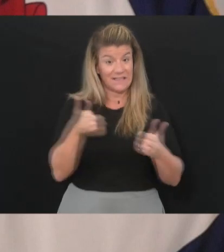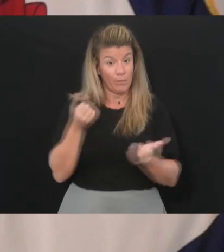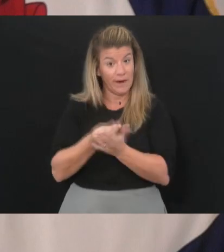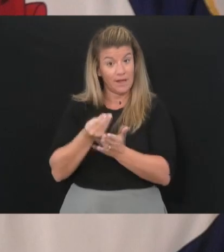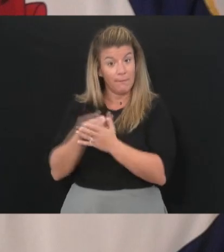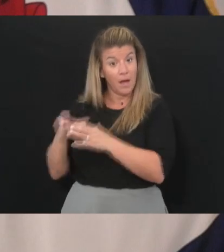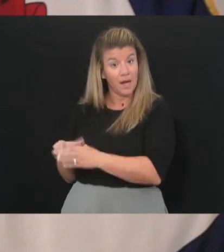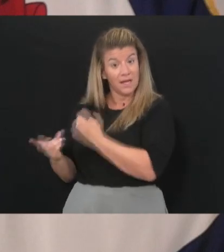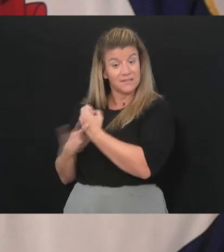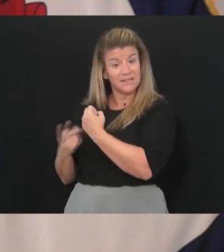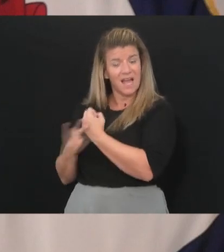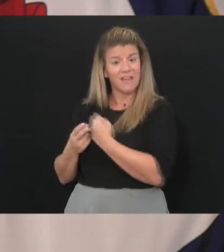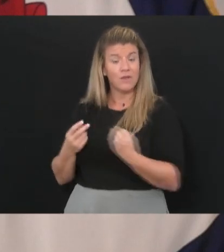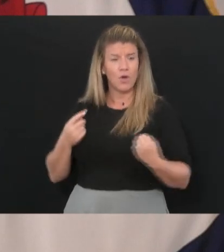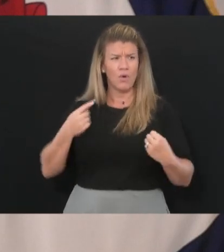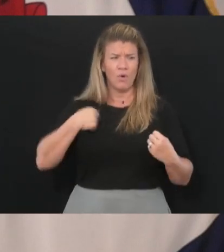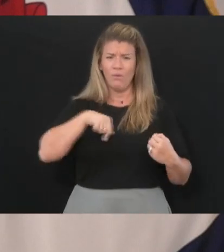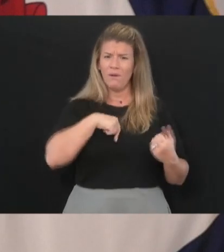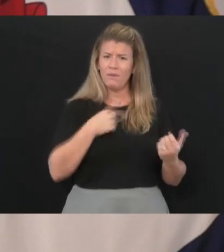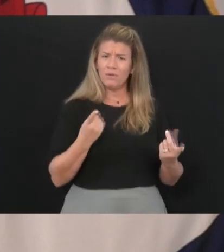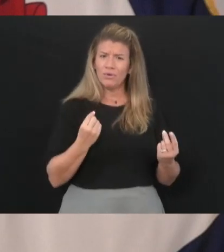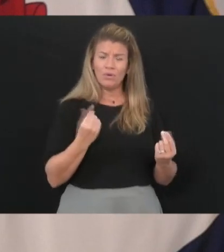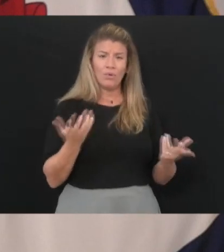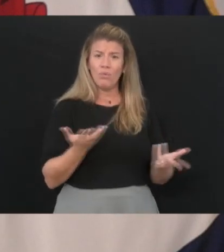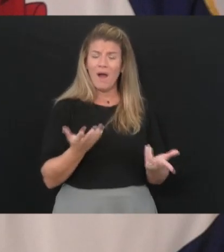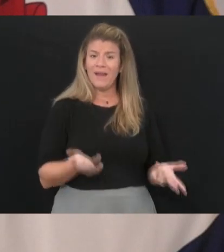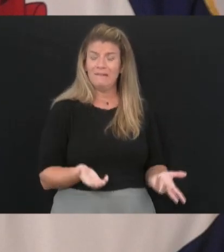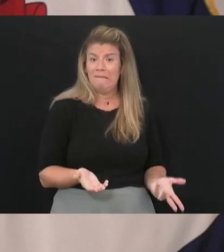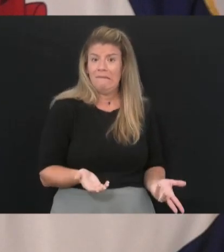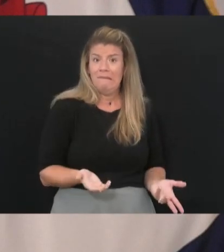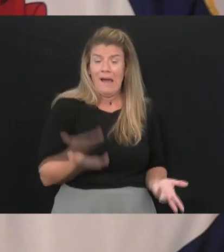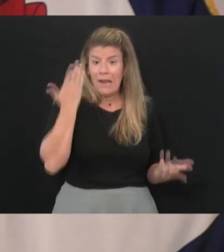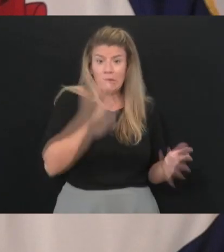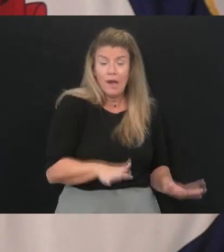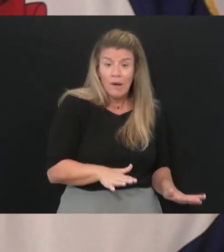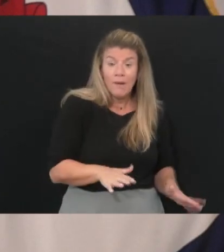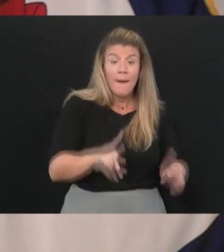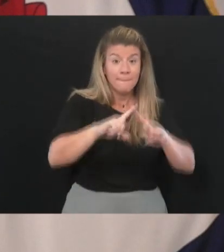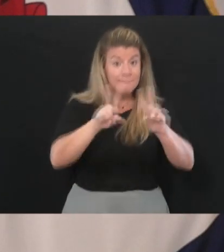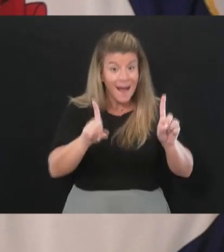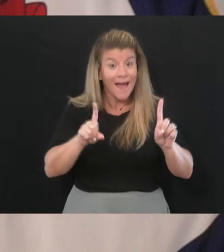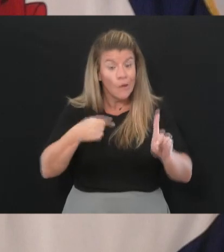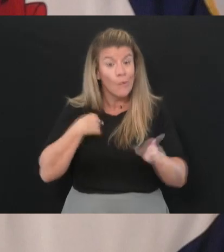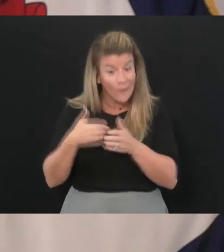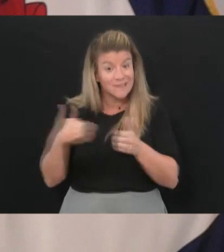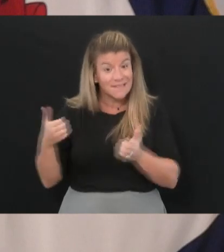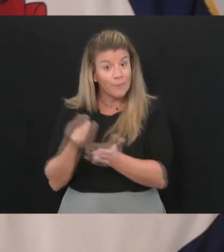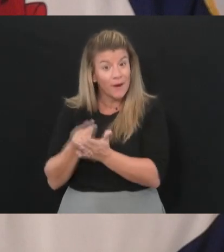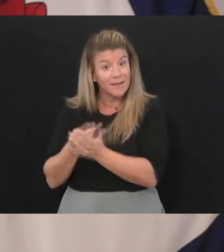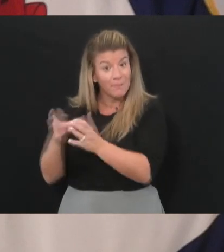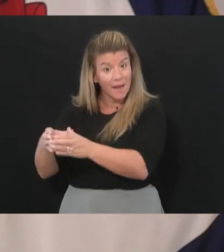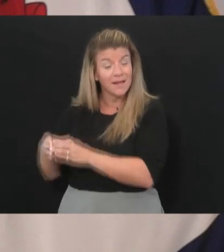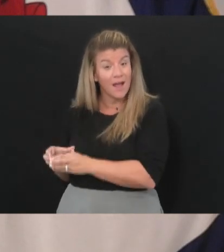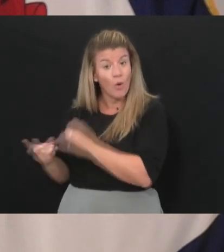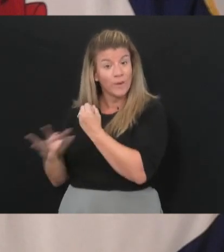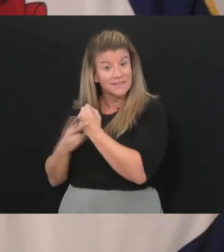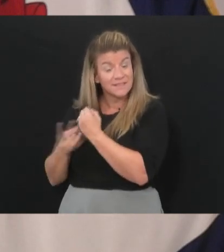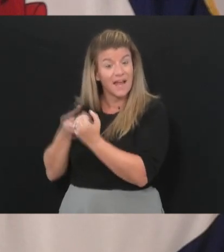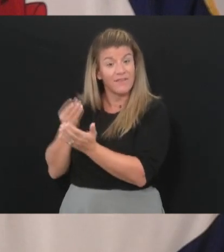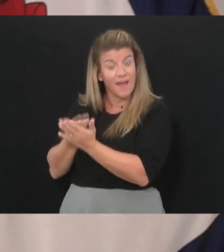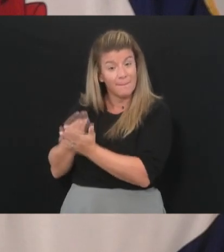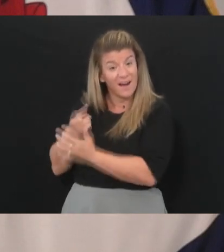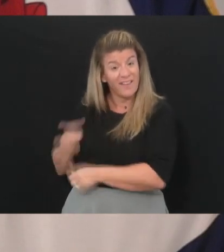do? What would we do? But we did it. We set aside the money over in the CARES money. We set aside